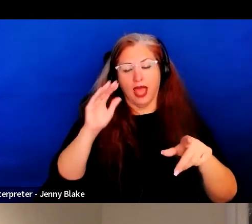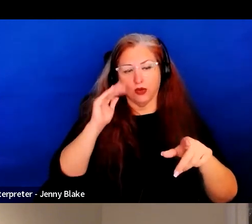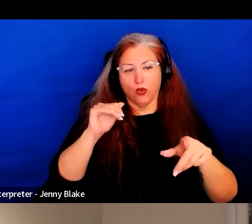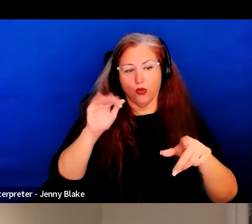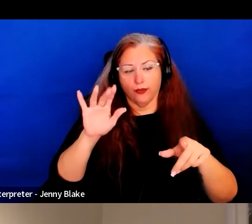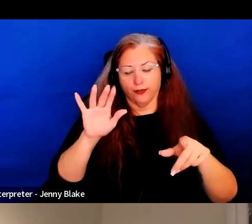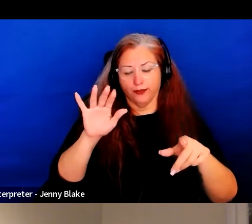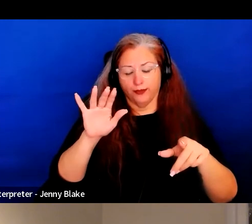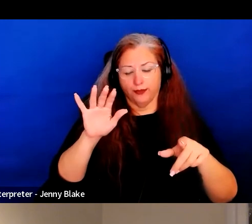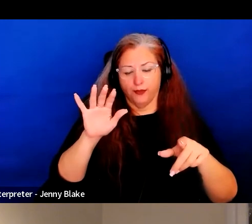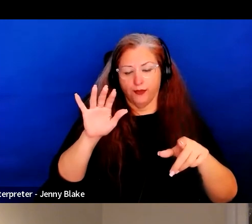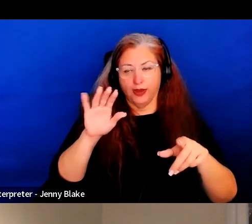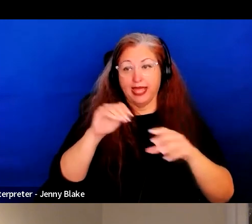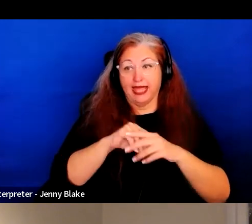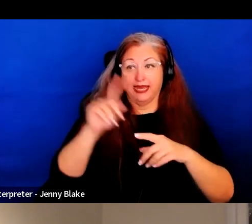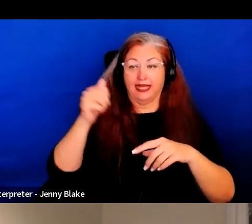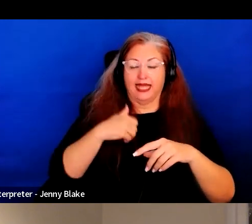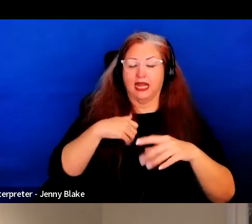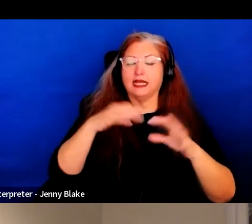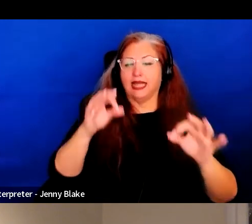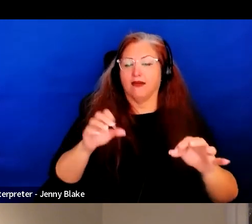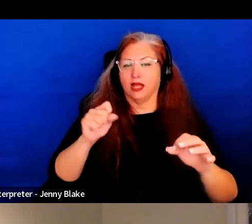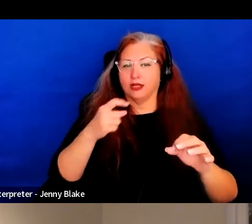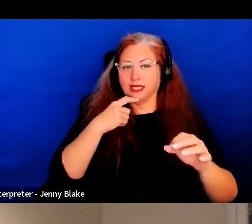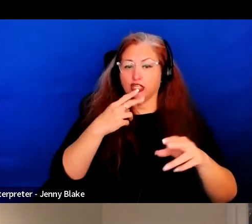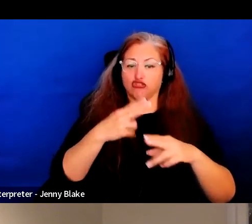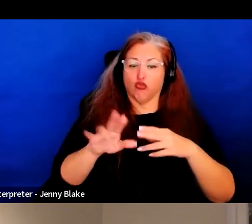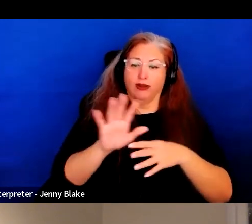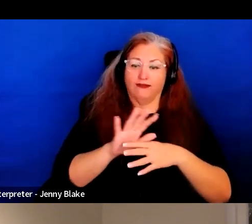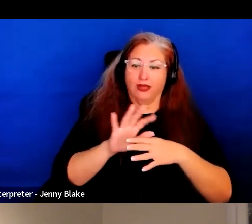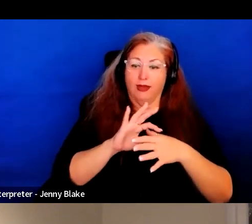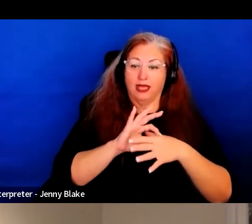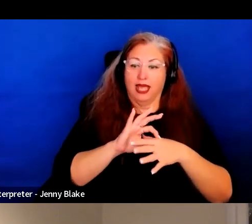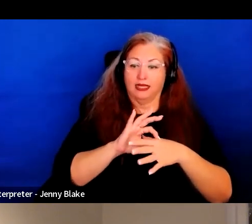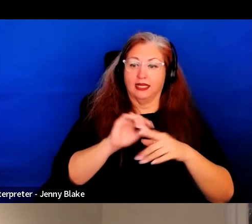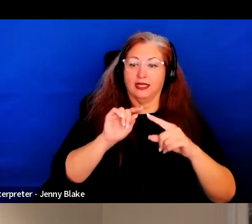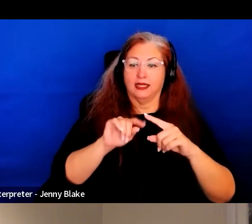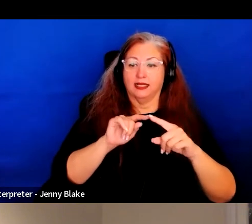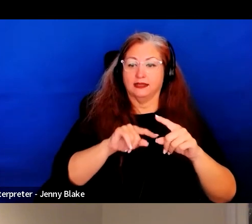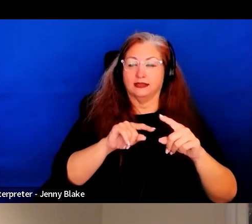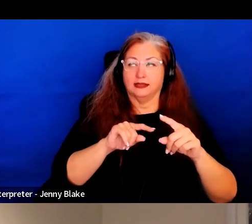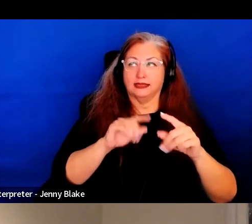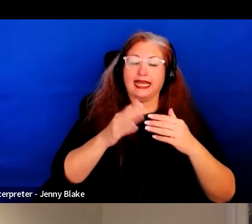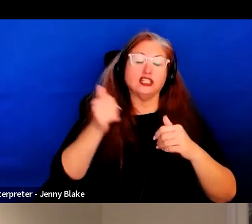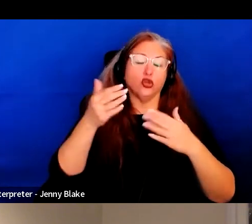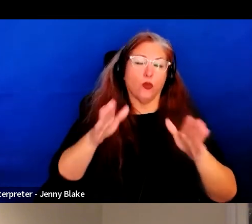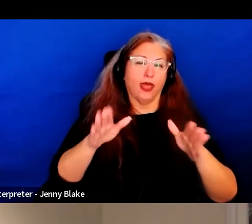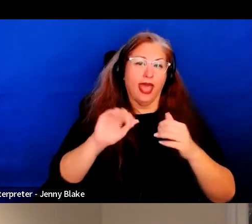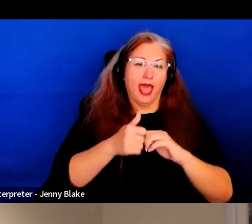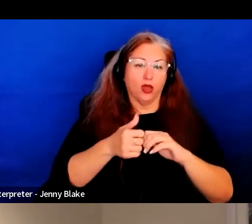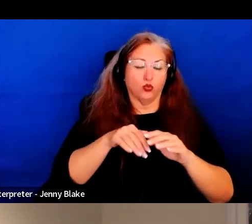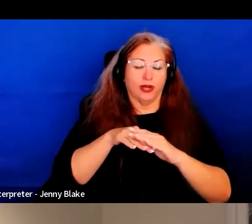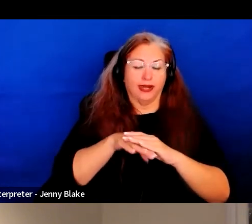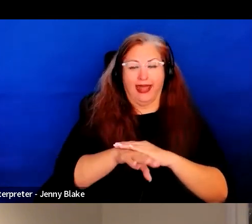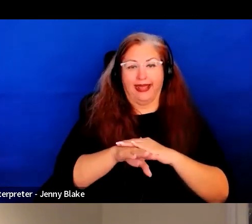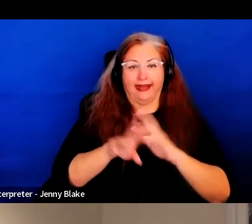that in Canada, I can definitely say that short form content is really, it's a much easier way of getting in through